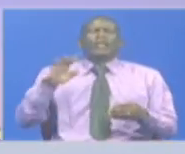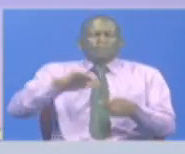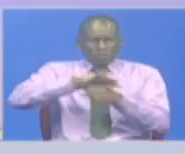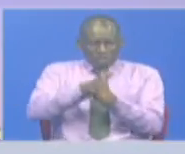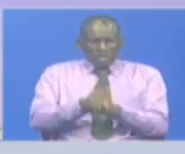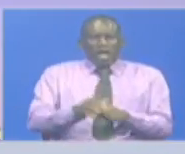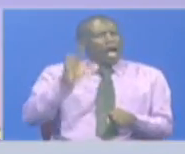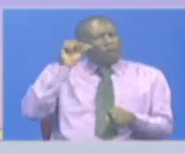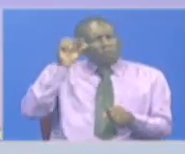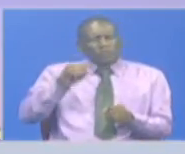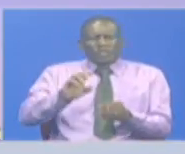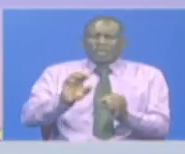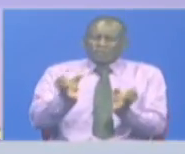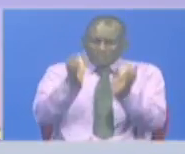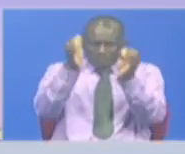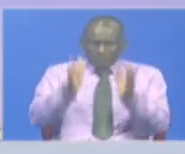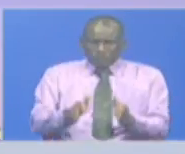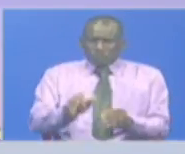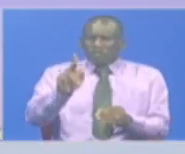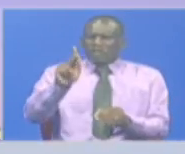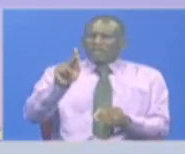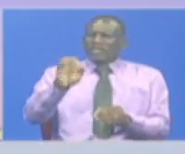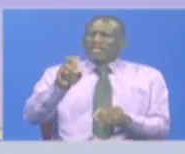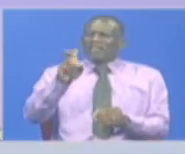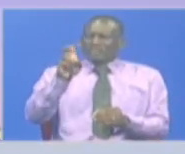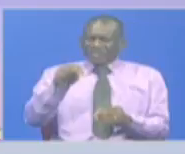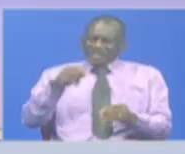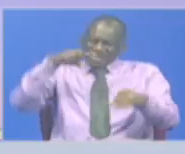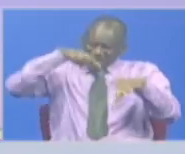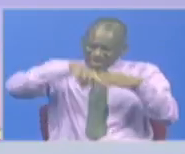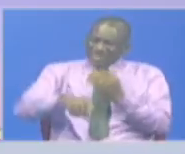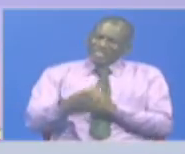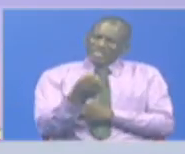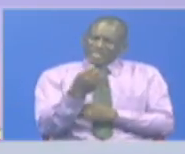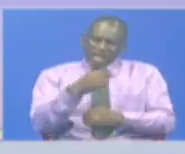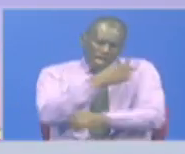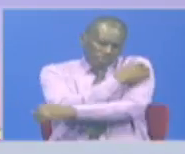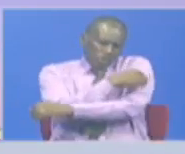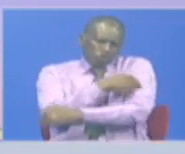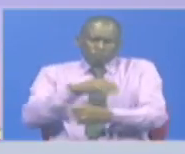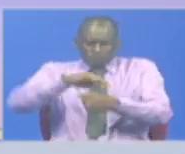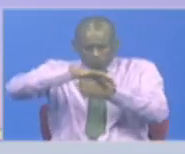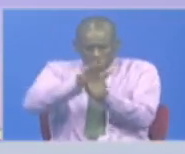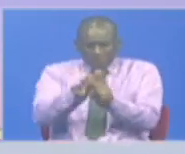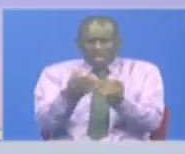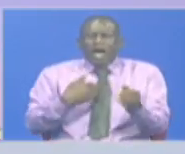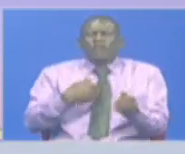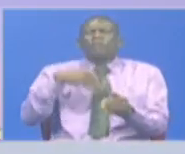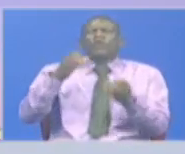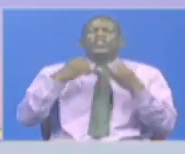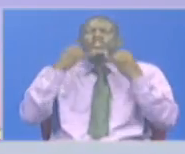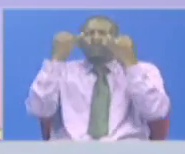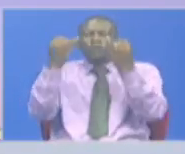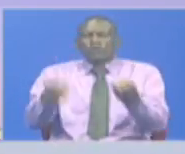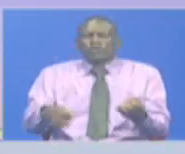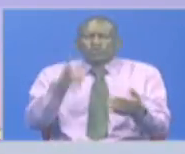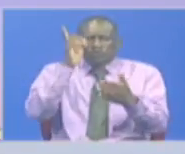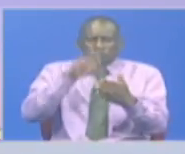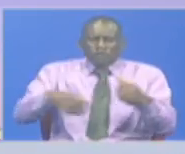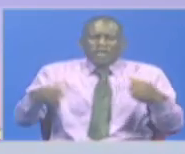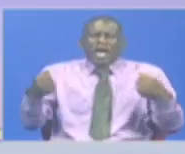Kevin Mutai gained exclusive access into a treatment unit and has the details of what exactly goes